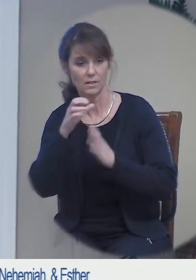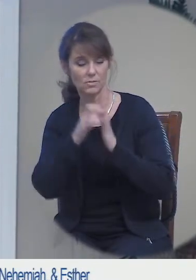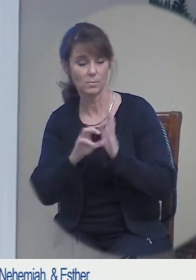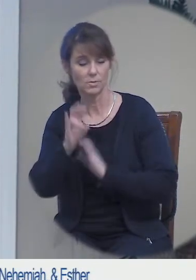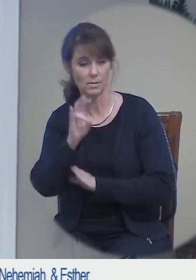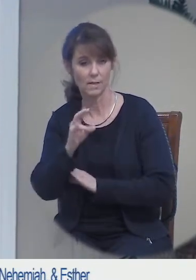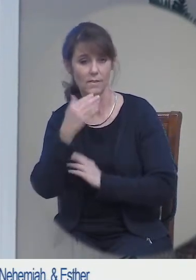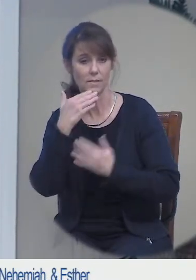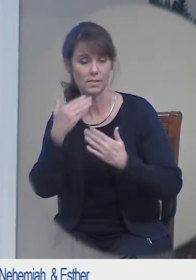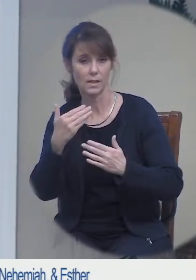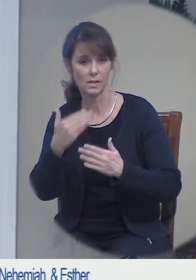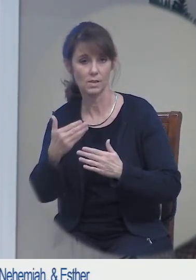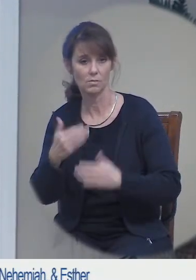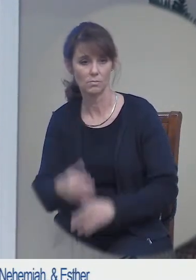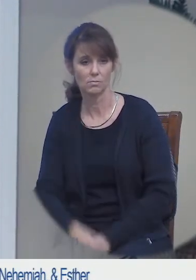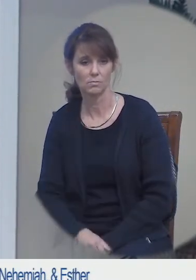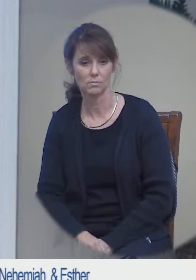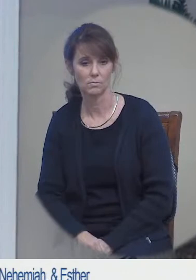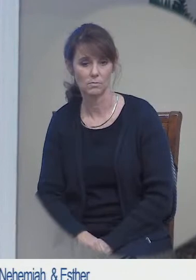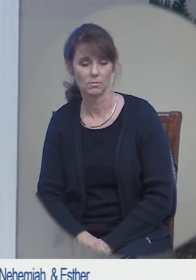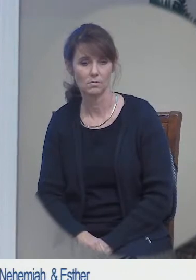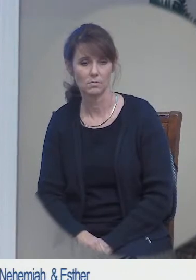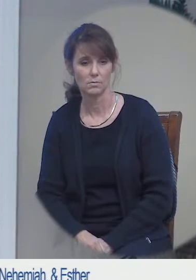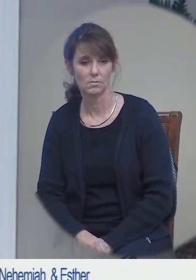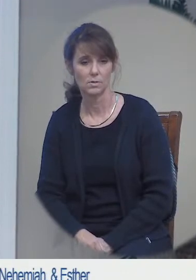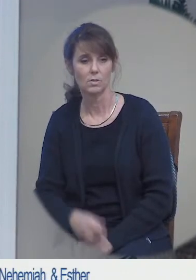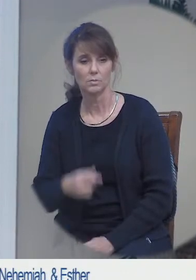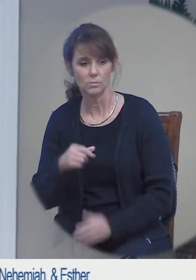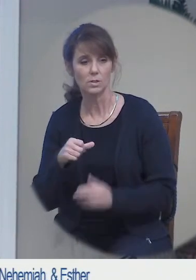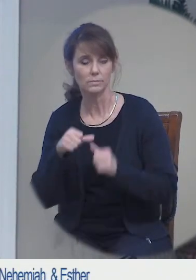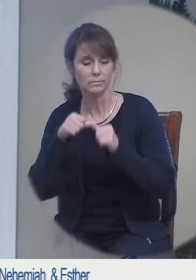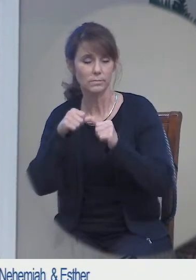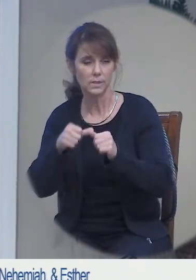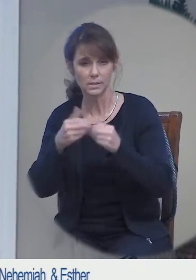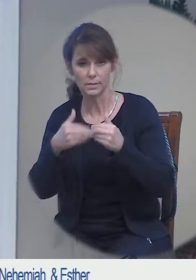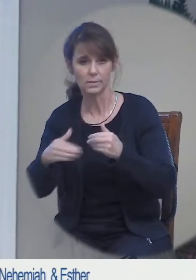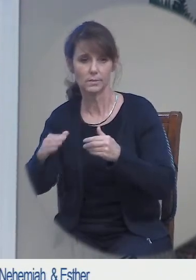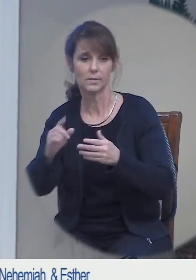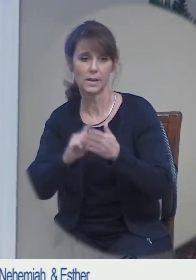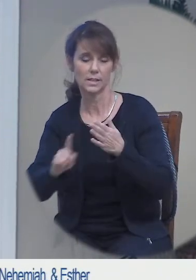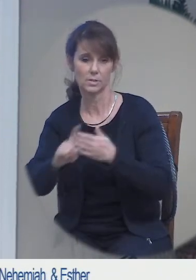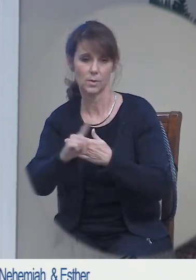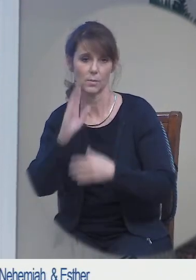We'll pick up. I'll send out the questions next week and we'll continue on with Nehemiah. Thanks.